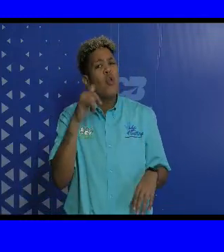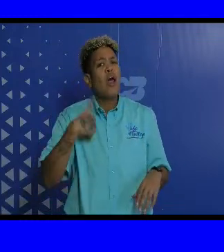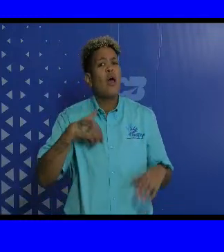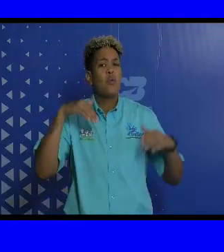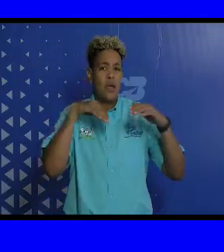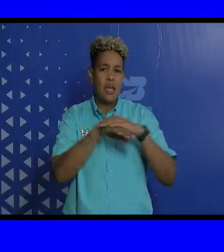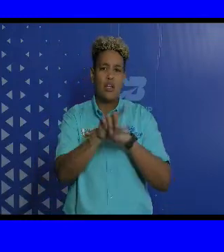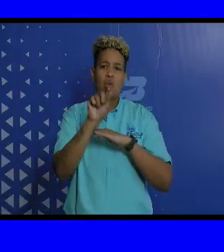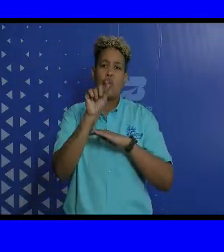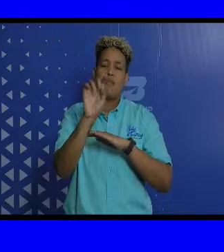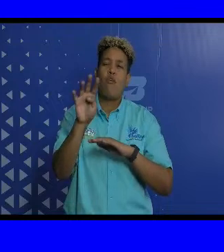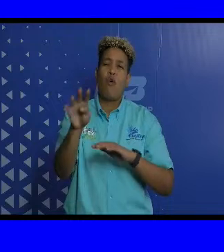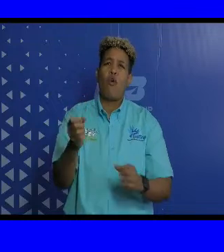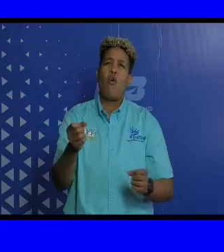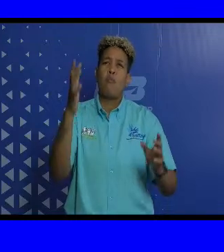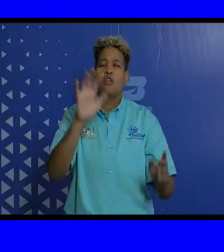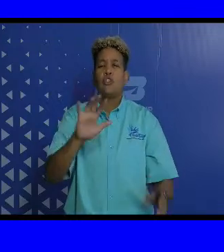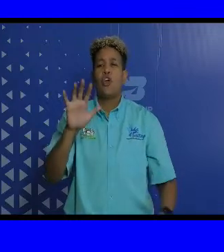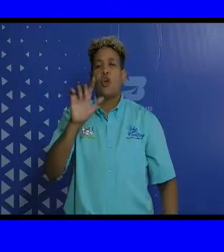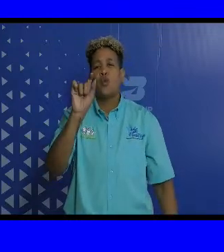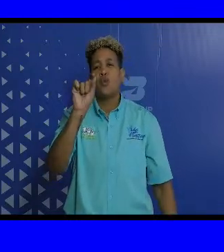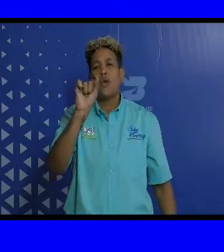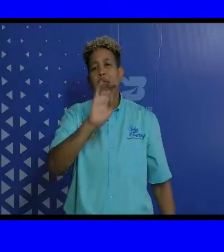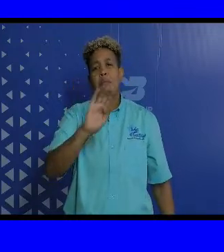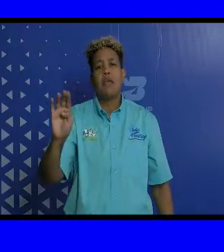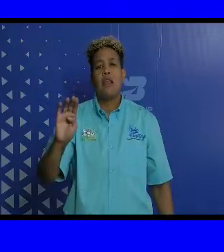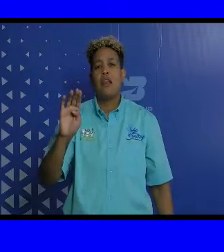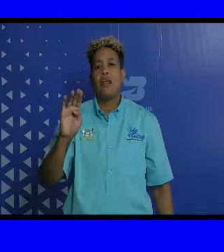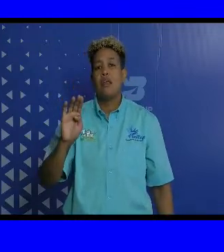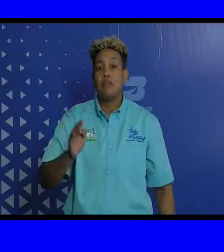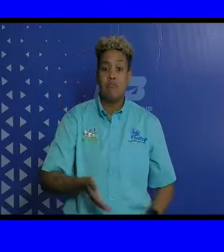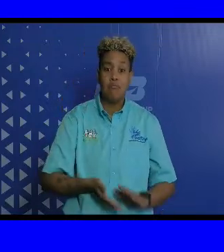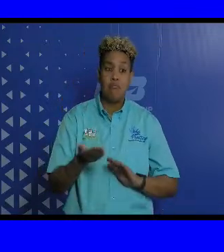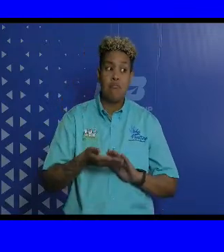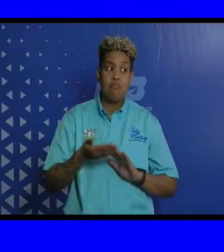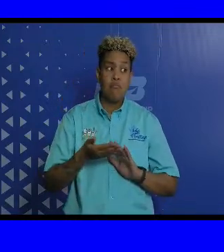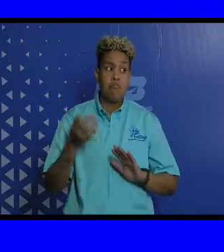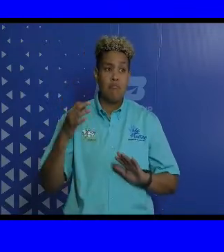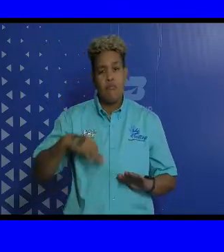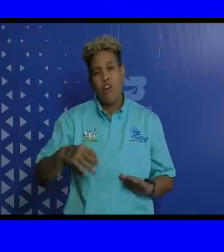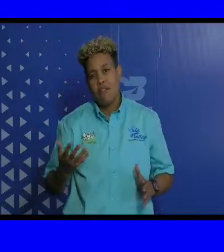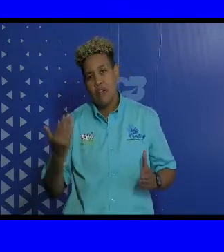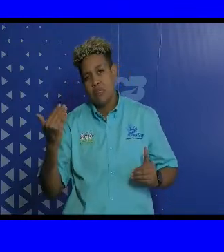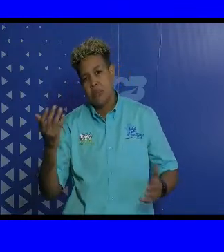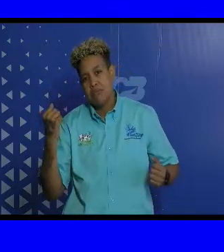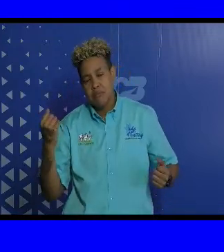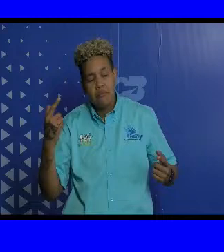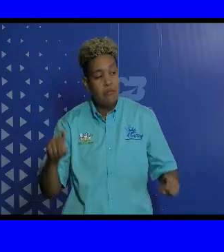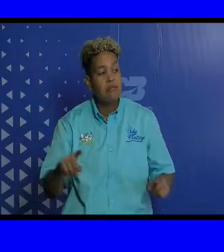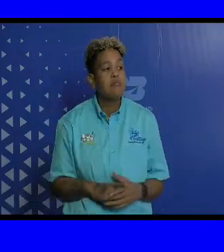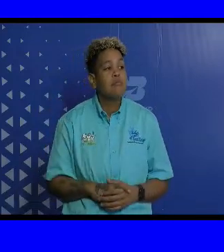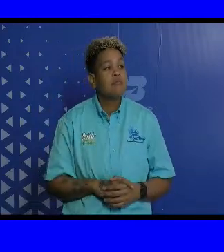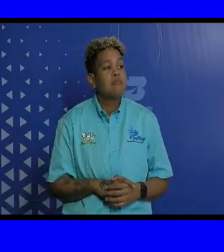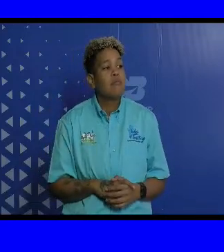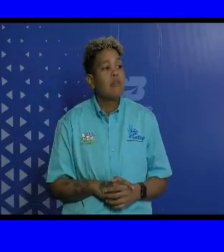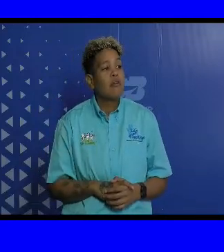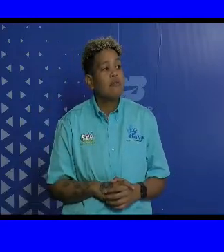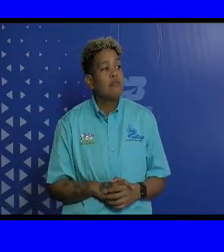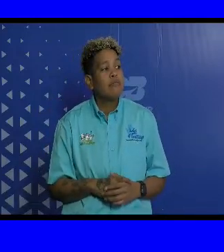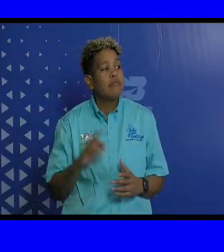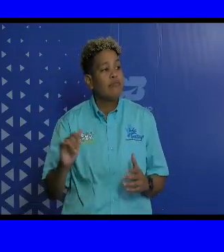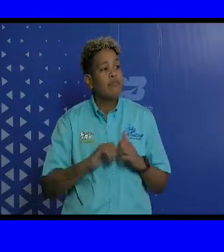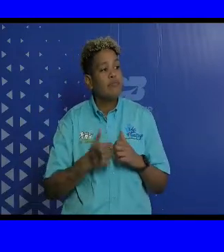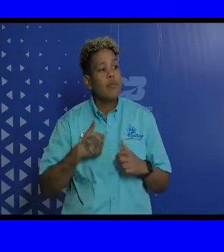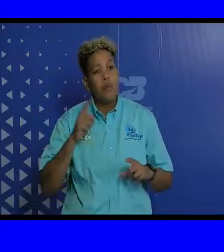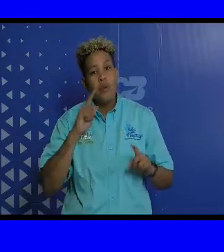entering 2024 at about a $20 billion run rate. And so that's how I